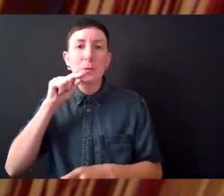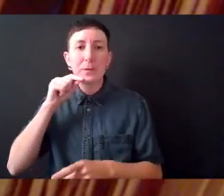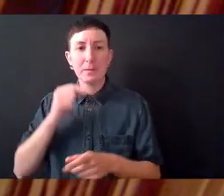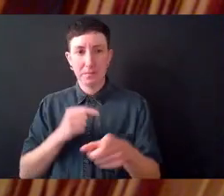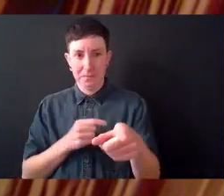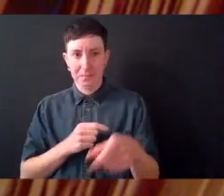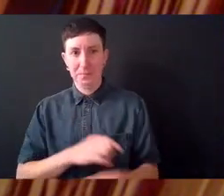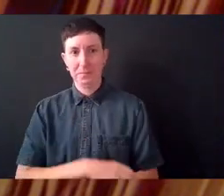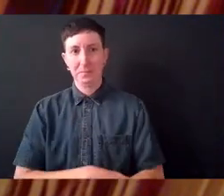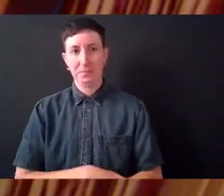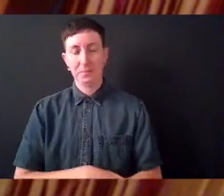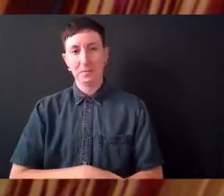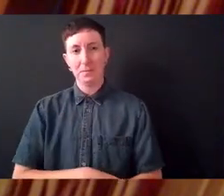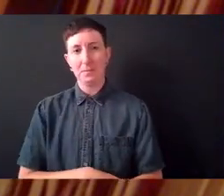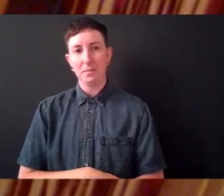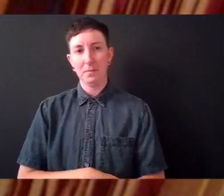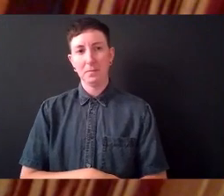bottom.